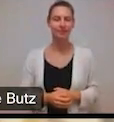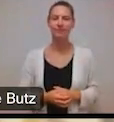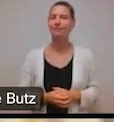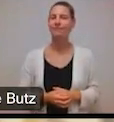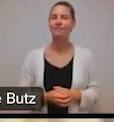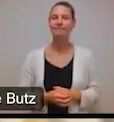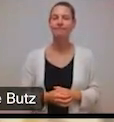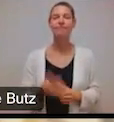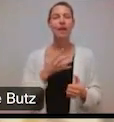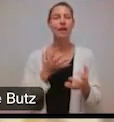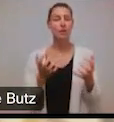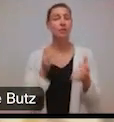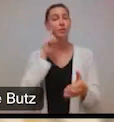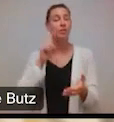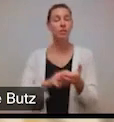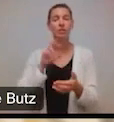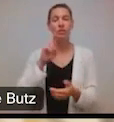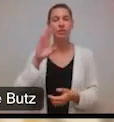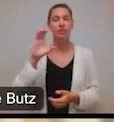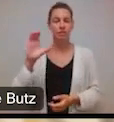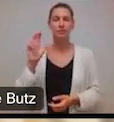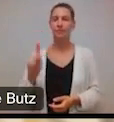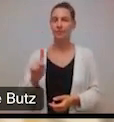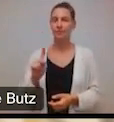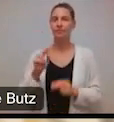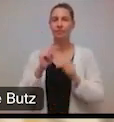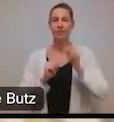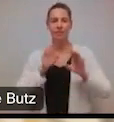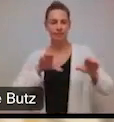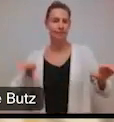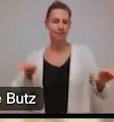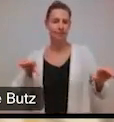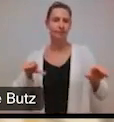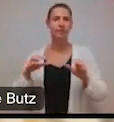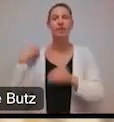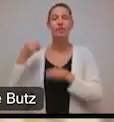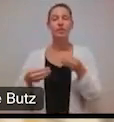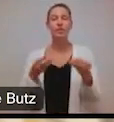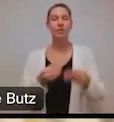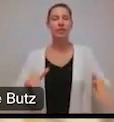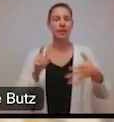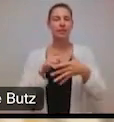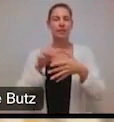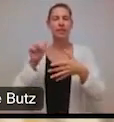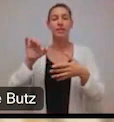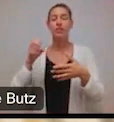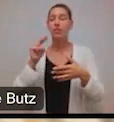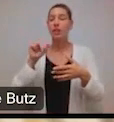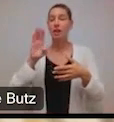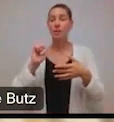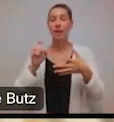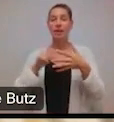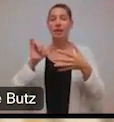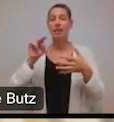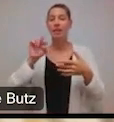I'd like to acknowledge that RRC Polytech campuses are located on the original lands of Anishinaabe,